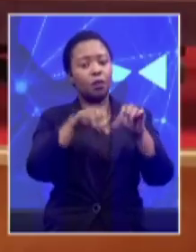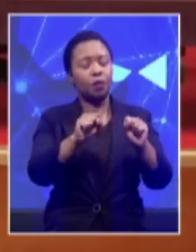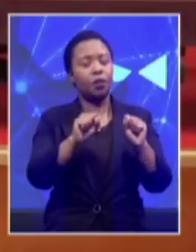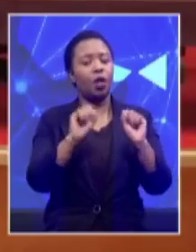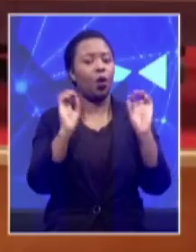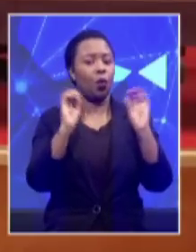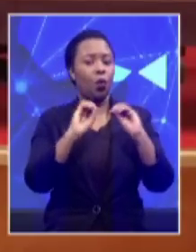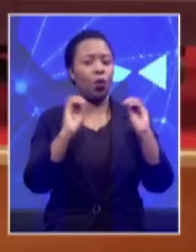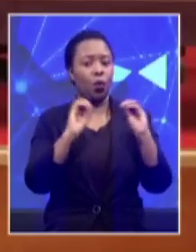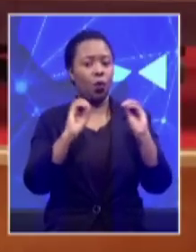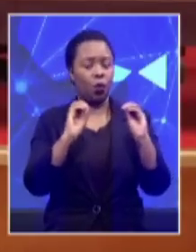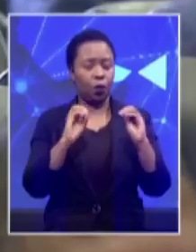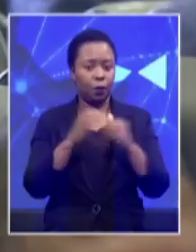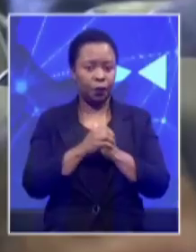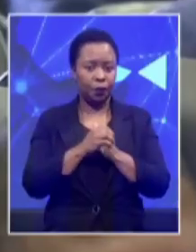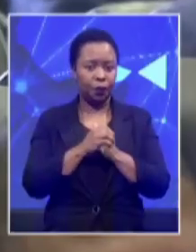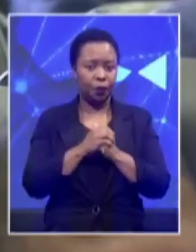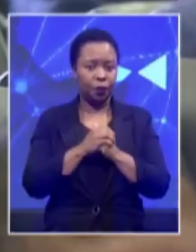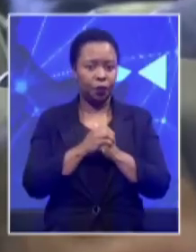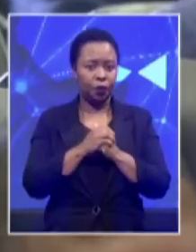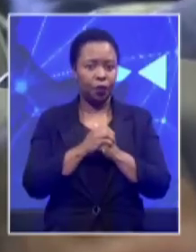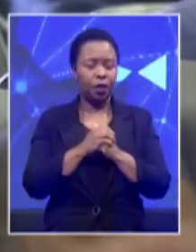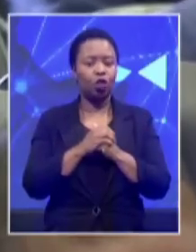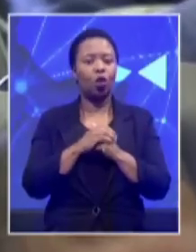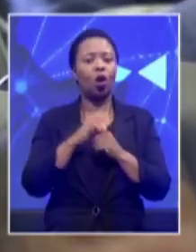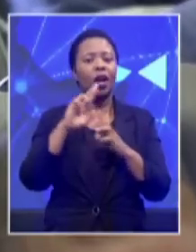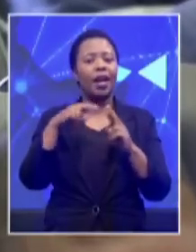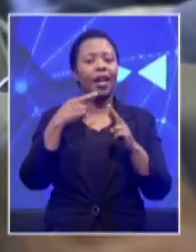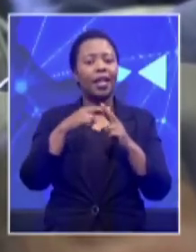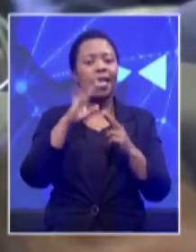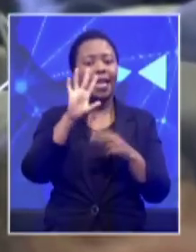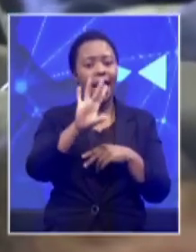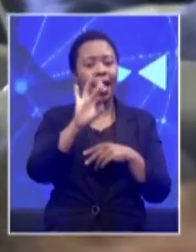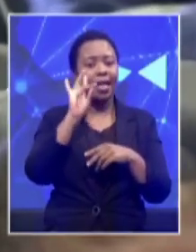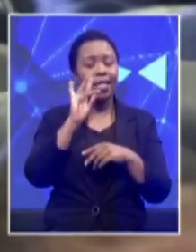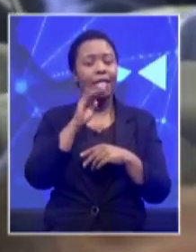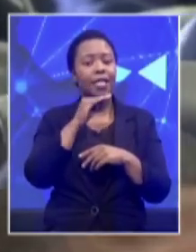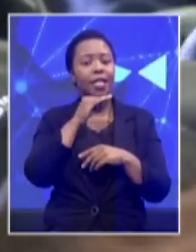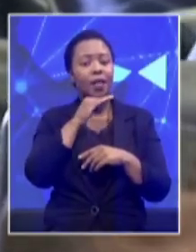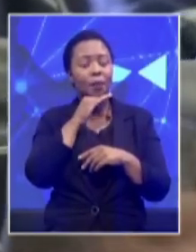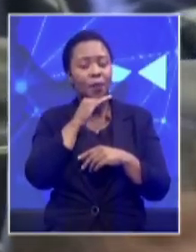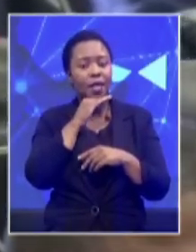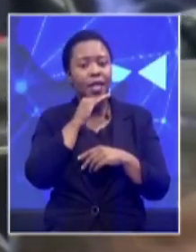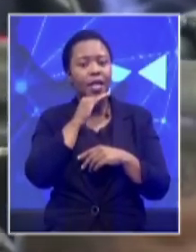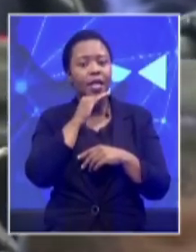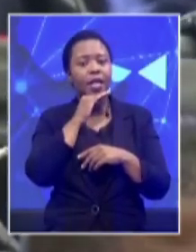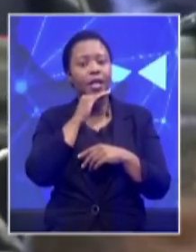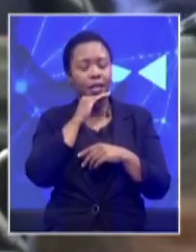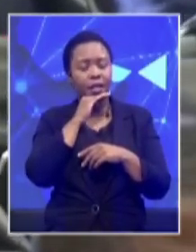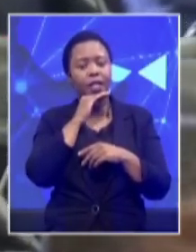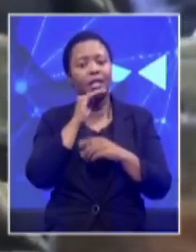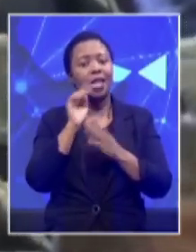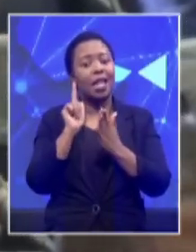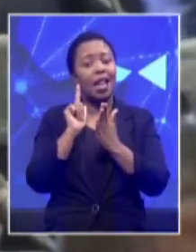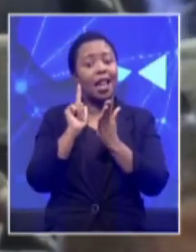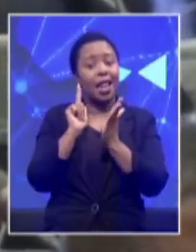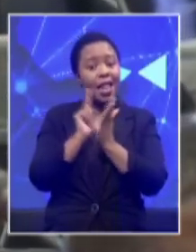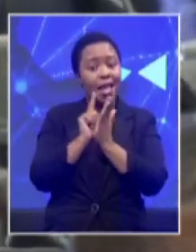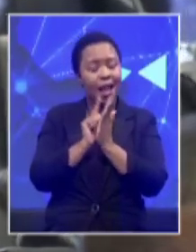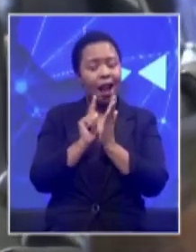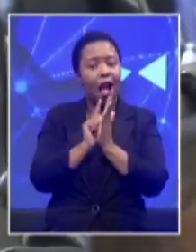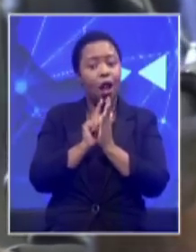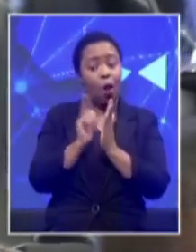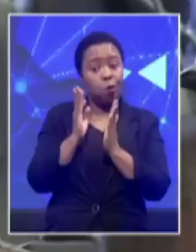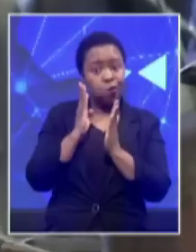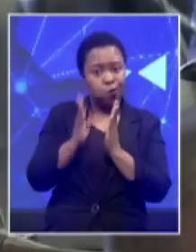in the Bureau. This election doesn't mean that you want to put aside the legal instruments that are